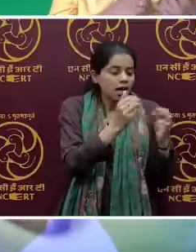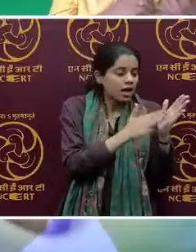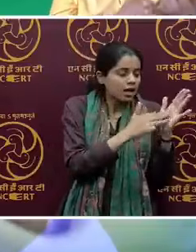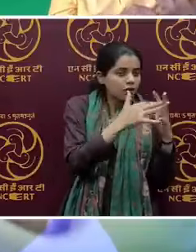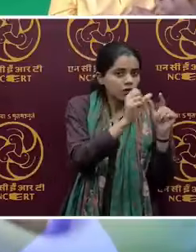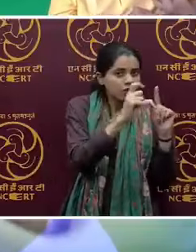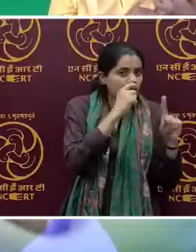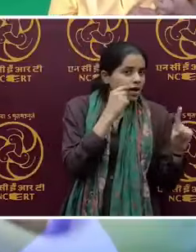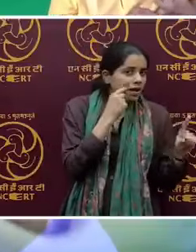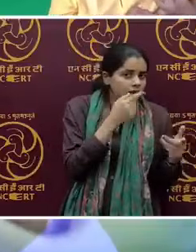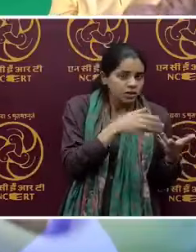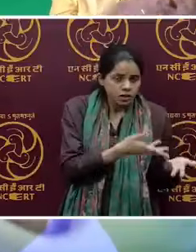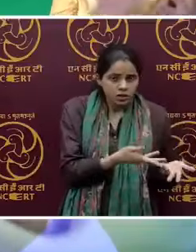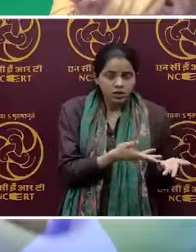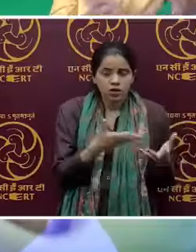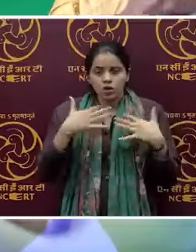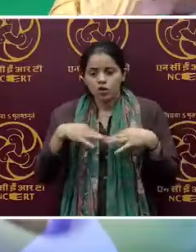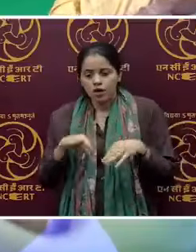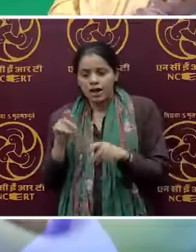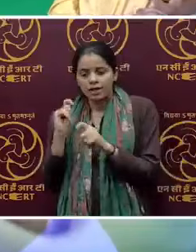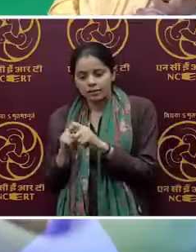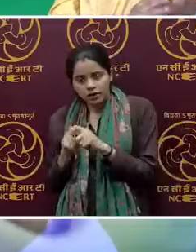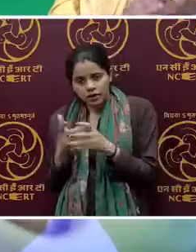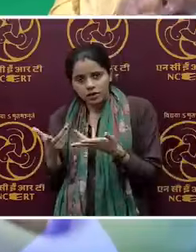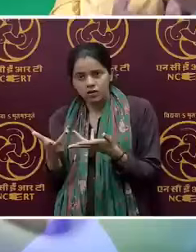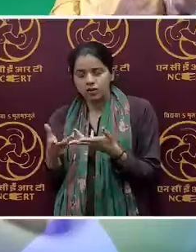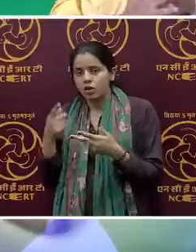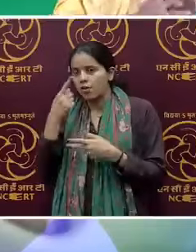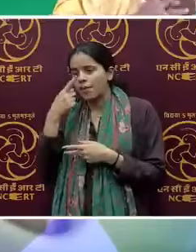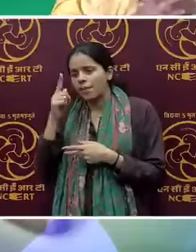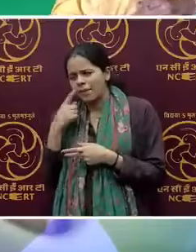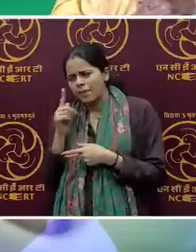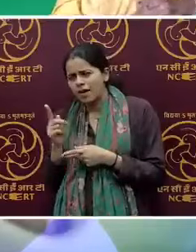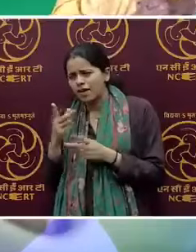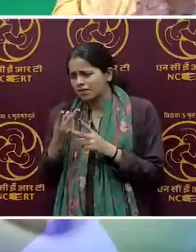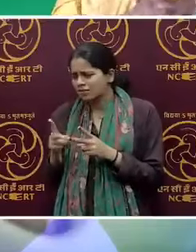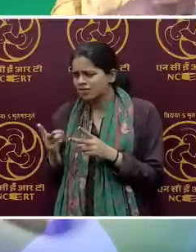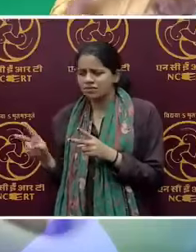workers, the health workers, or the parent, or the